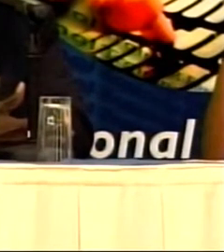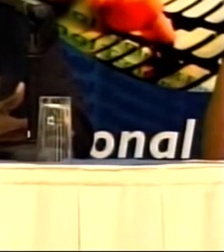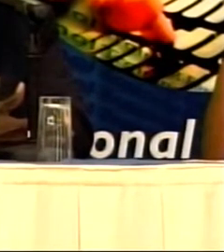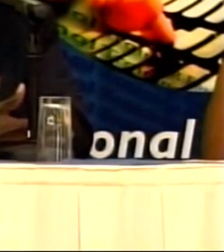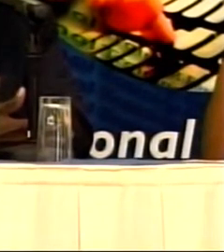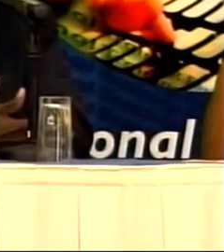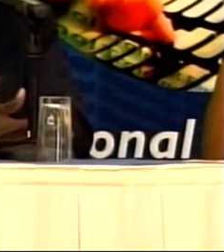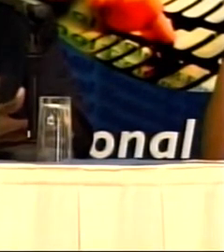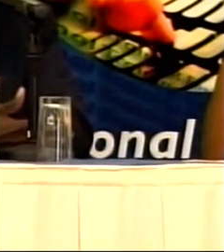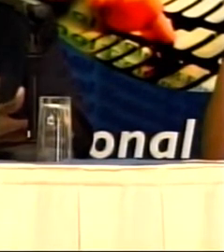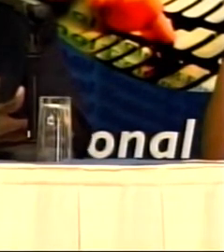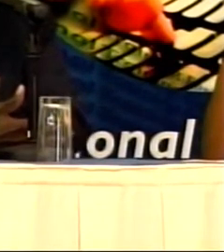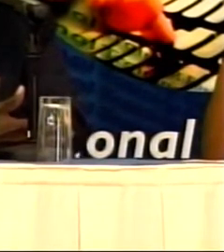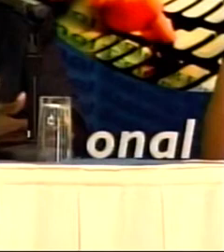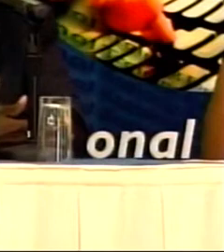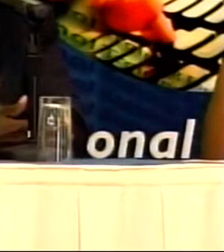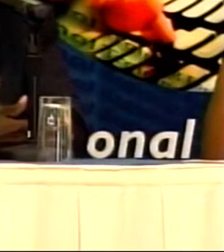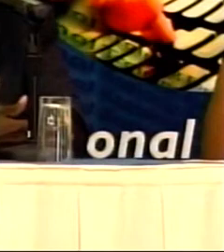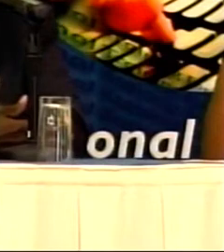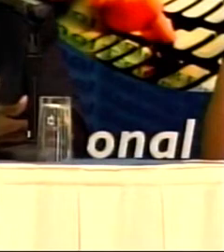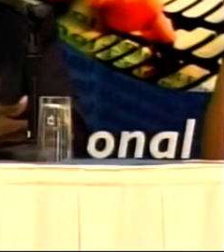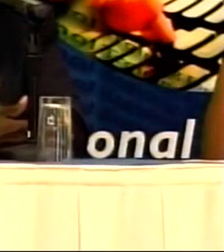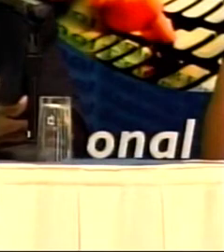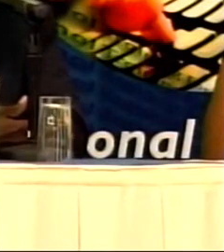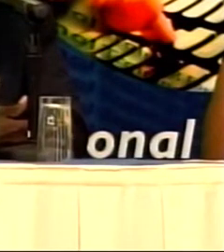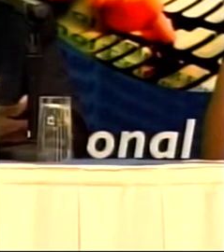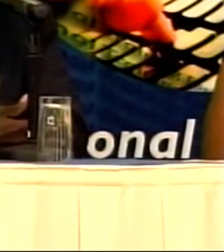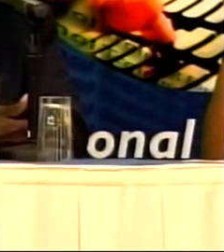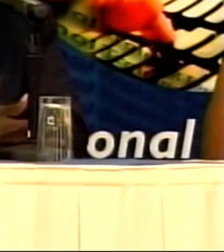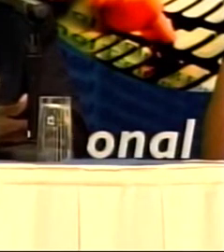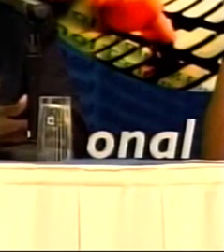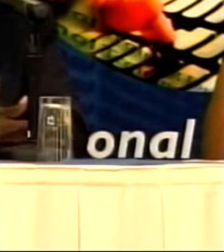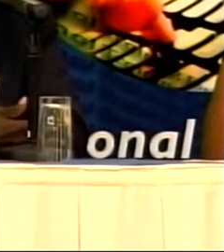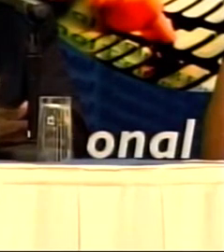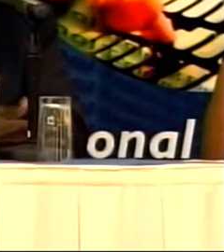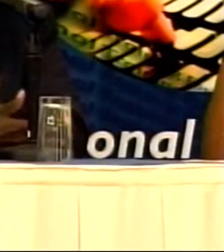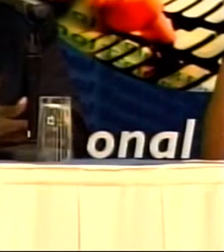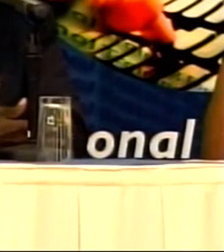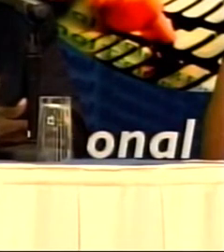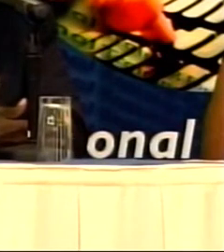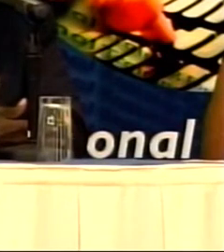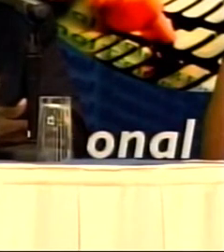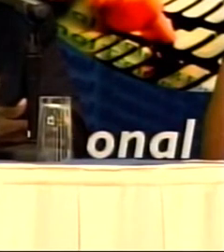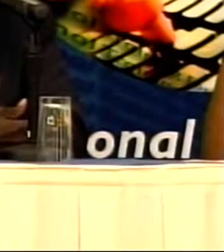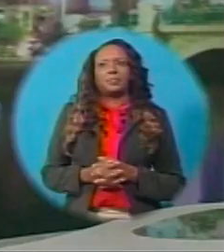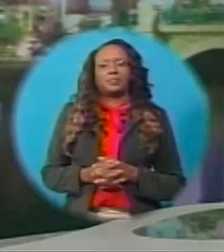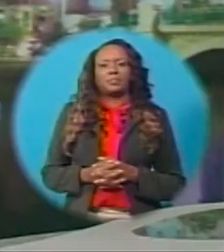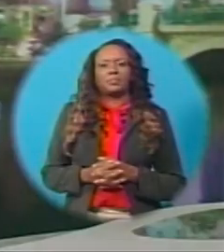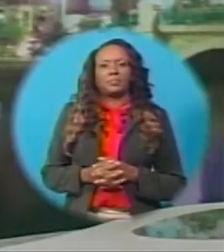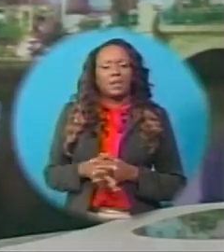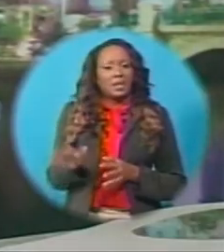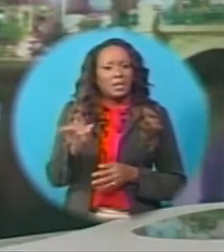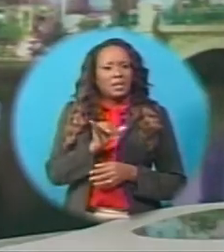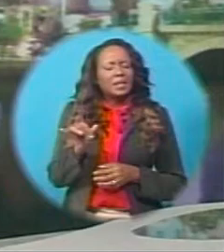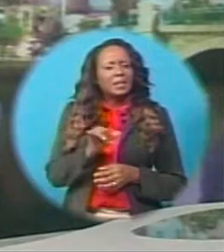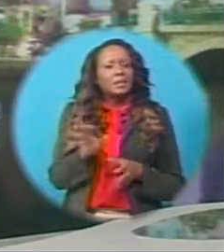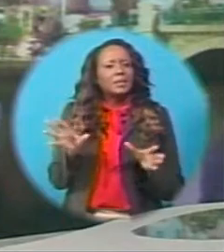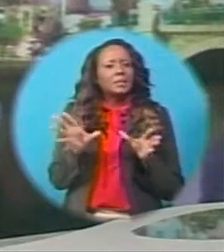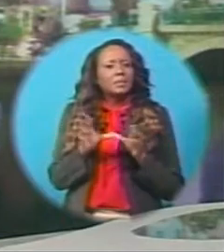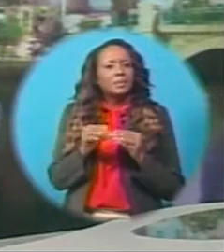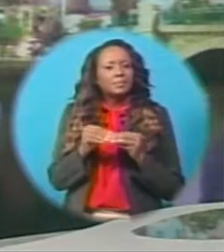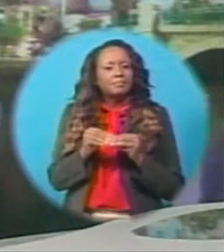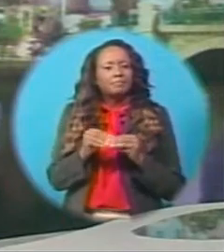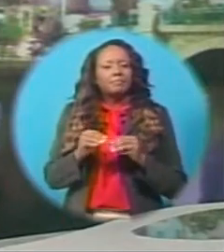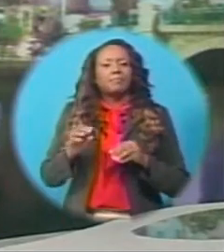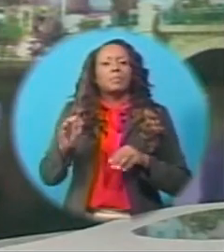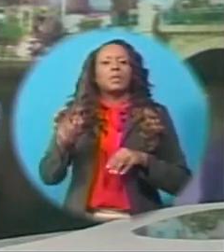them minimize, if not eliminate, quite a number of challenges that they may experience within the workplace. Earlier, at the opening of